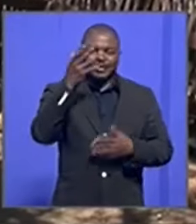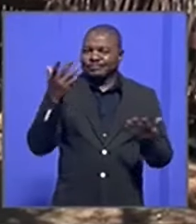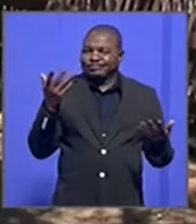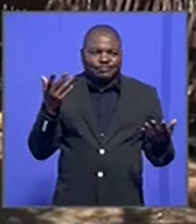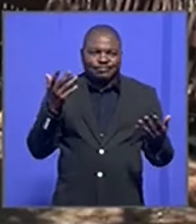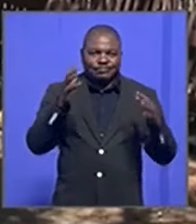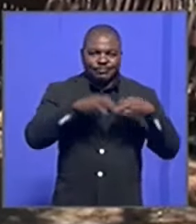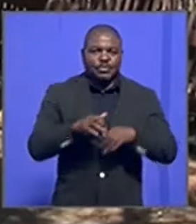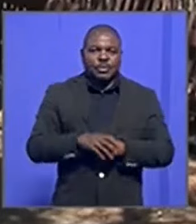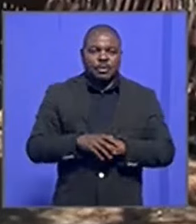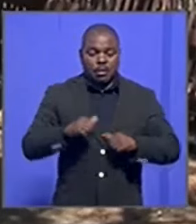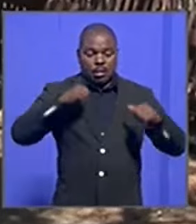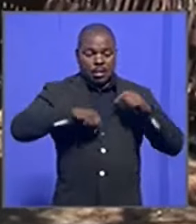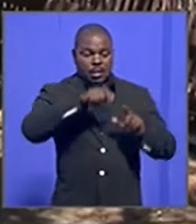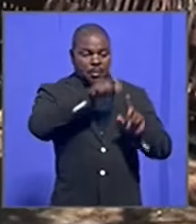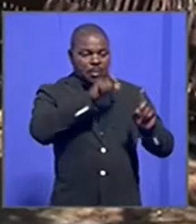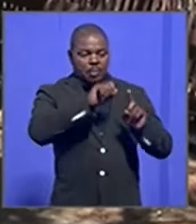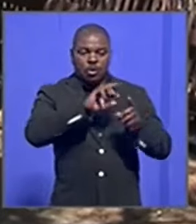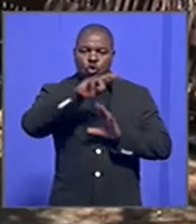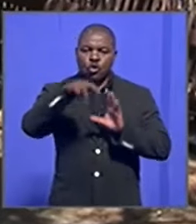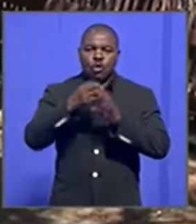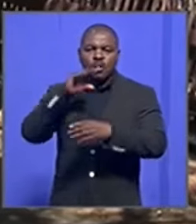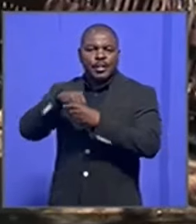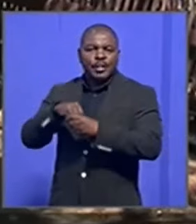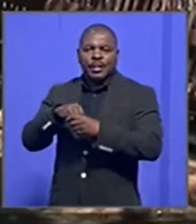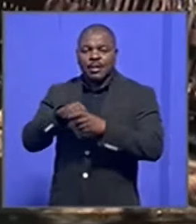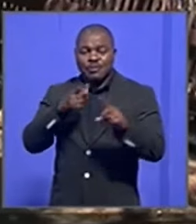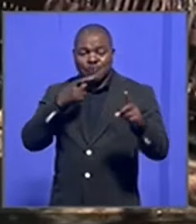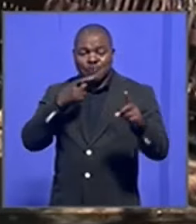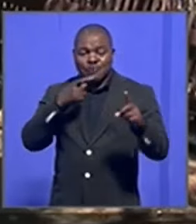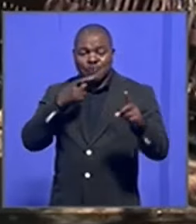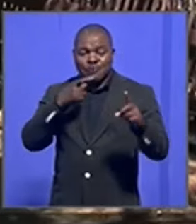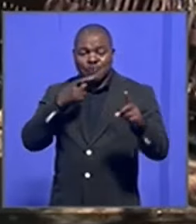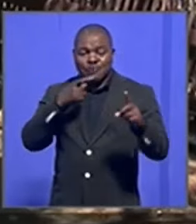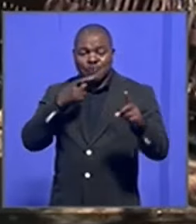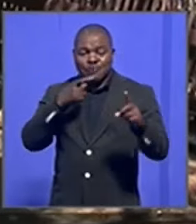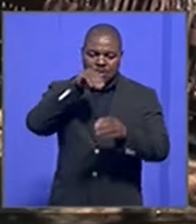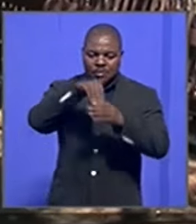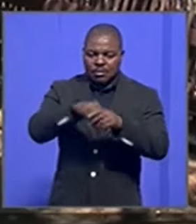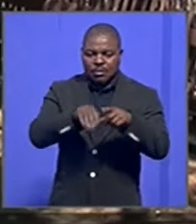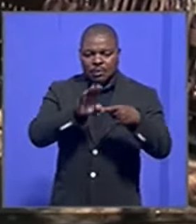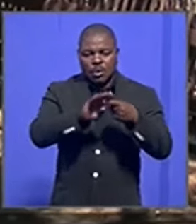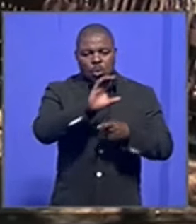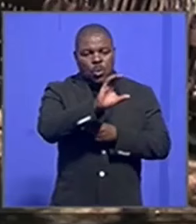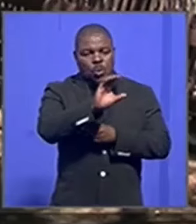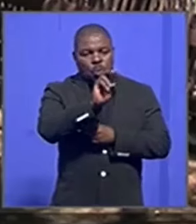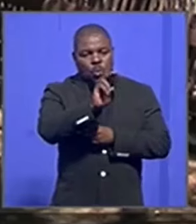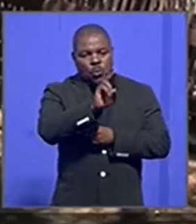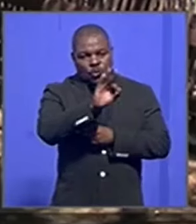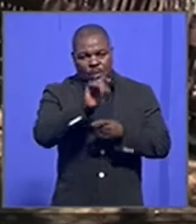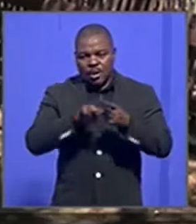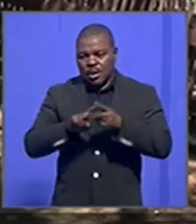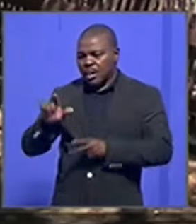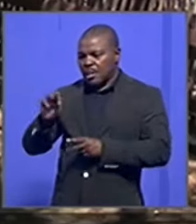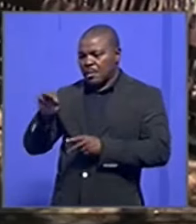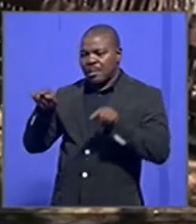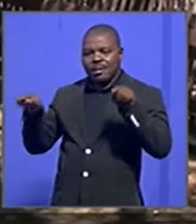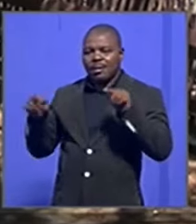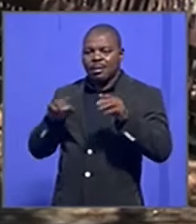fumana karolo e di bapalang gagologolo tsa Free State di-festivaleng tsena tse pedi leng khufa le lemo. Ga o fumana di-artist